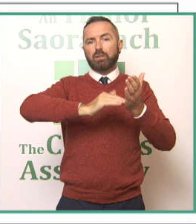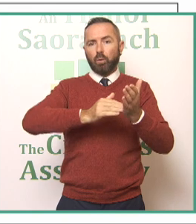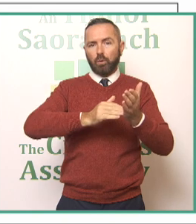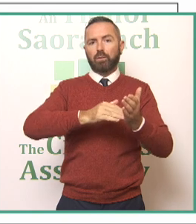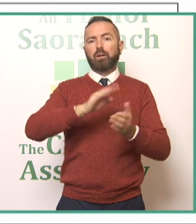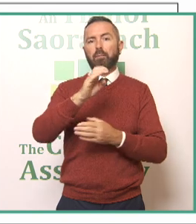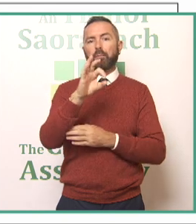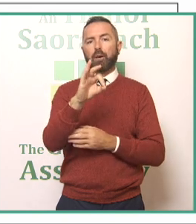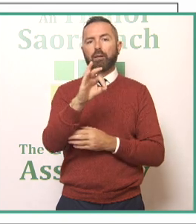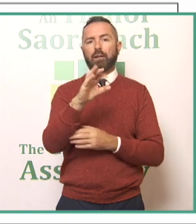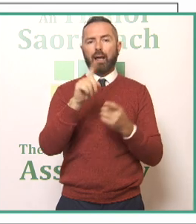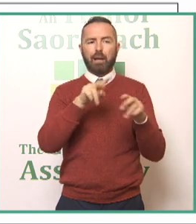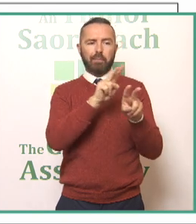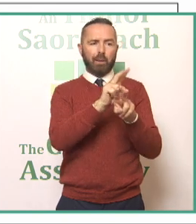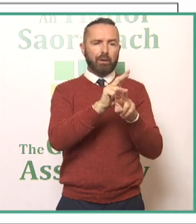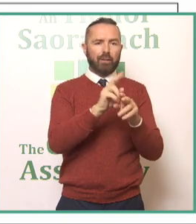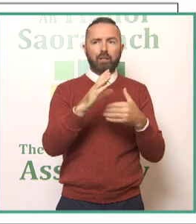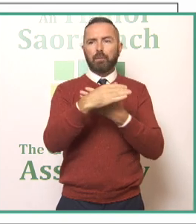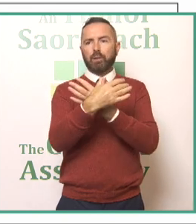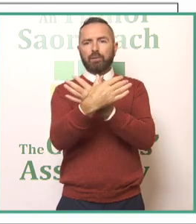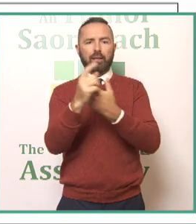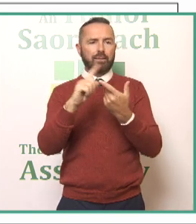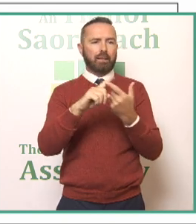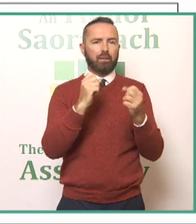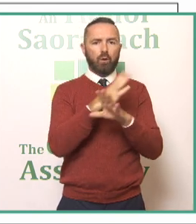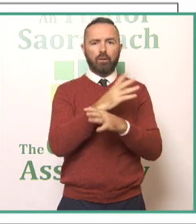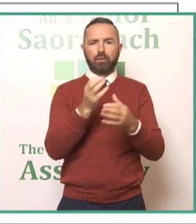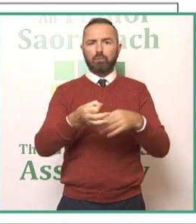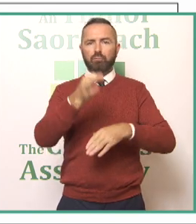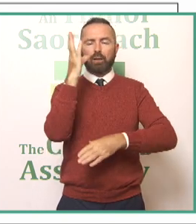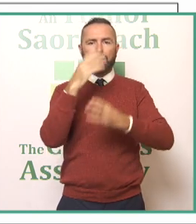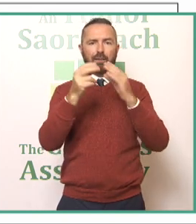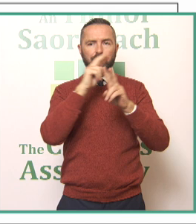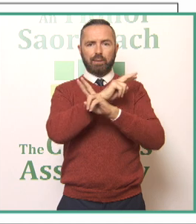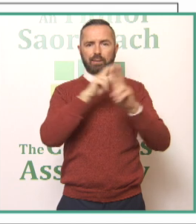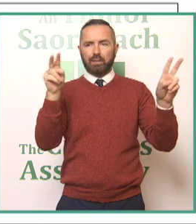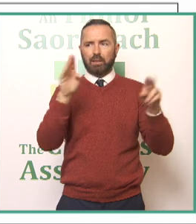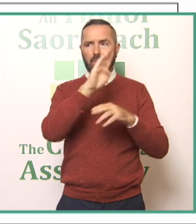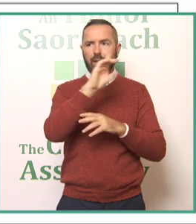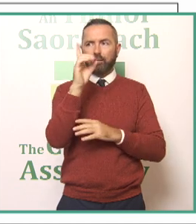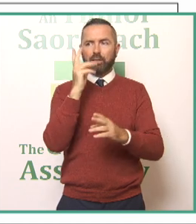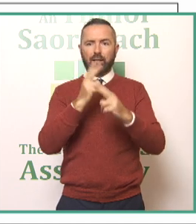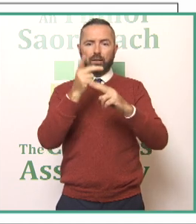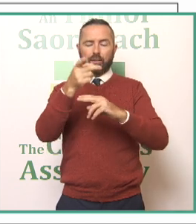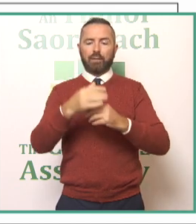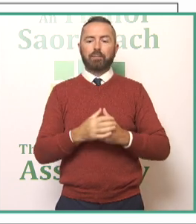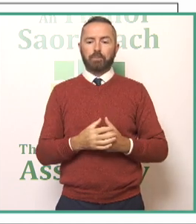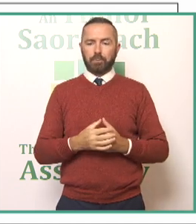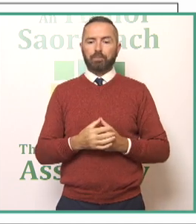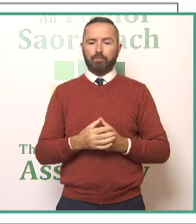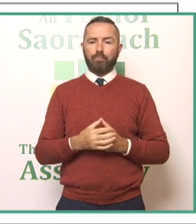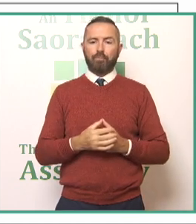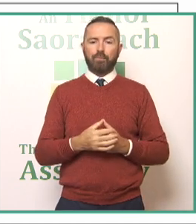bog and we're actually monitoring the butterflies and all of the great biodiversity that's out there. So there's